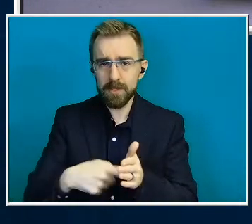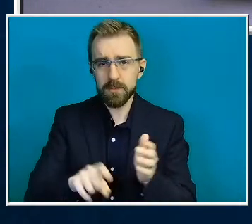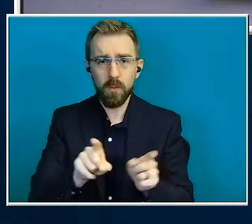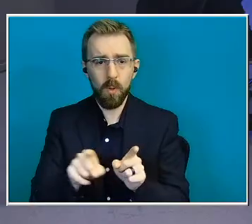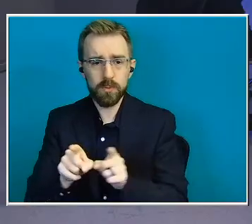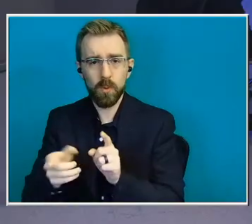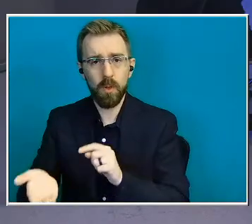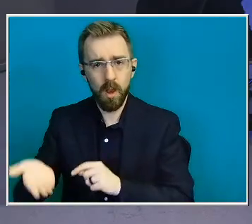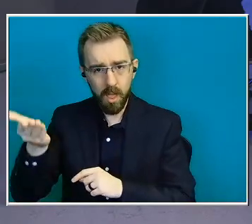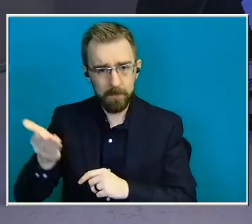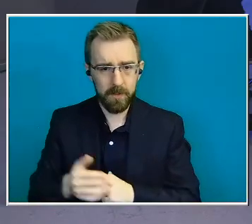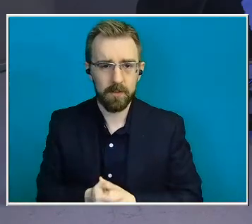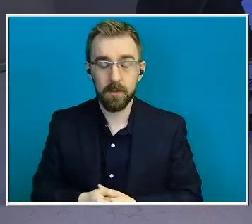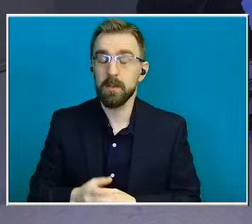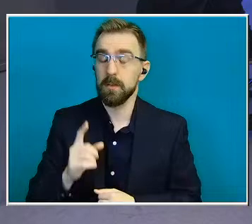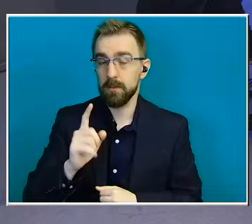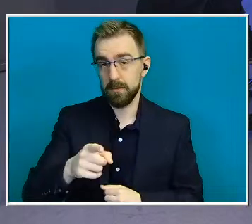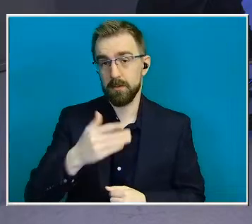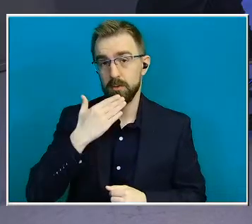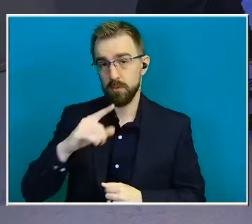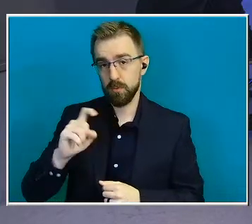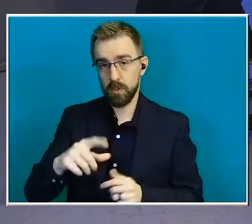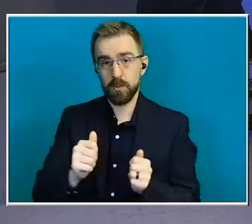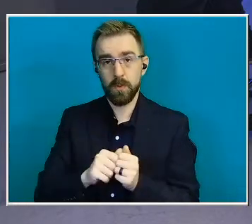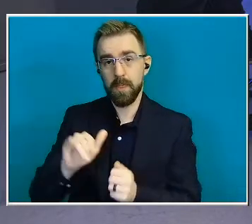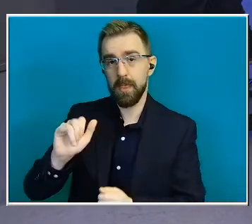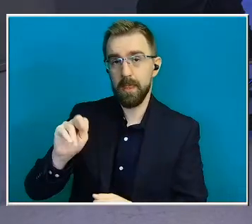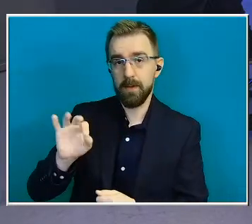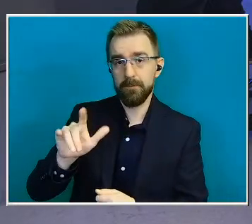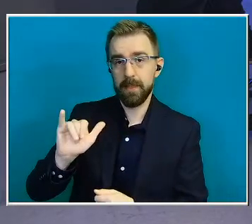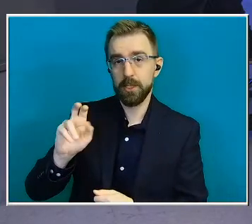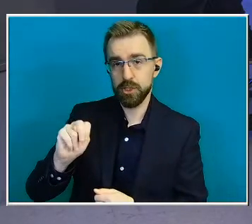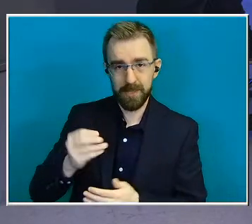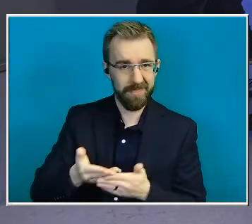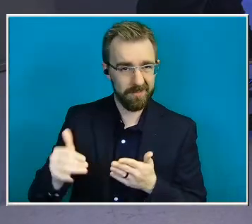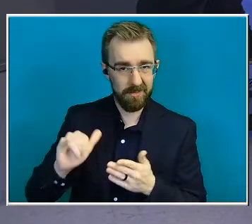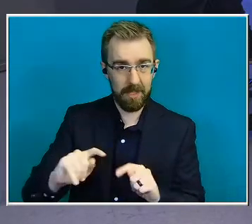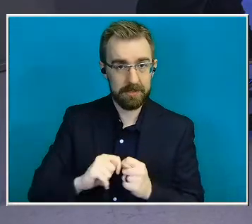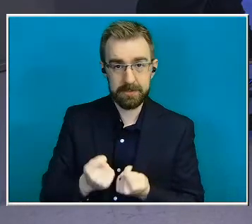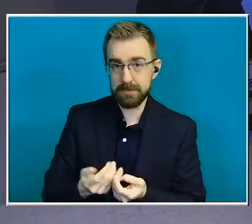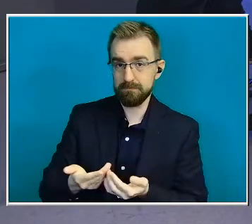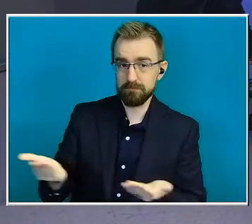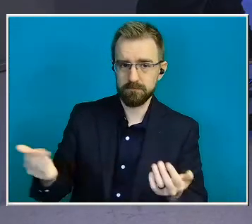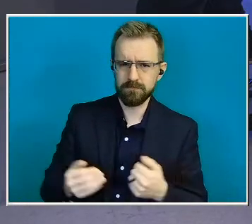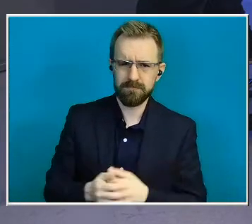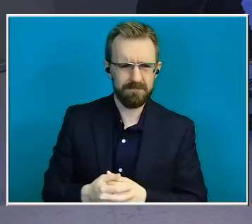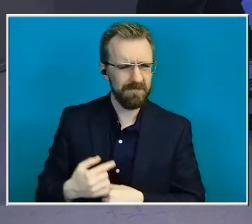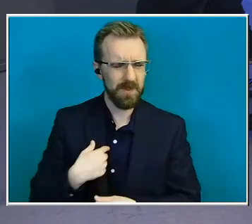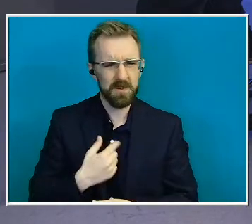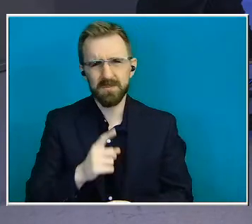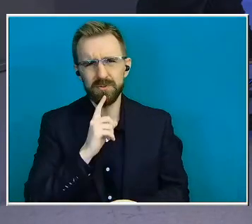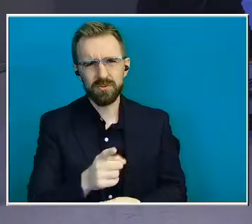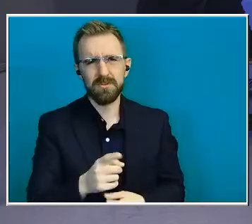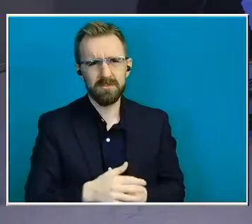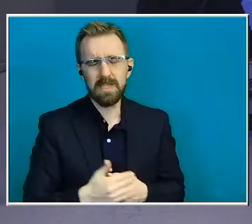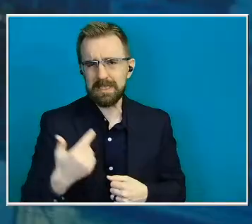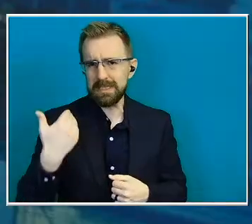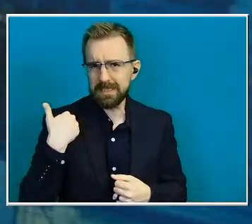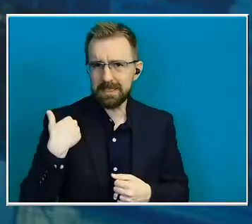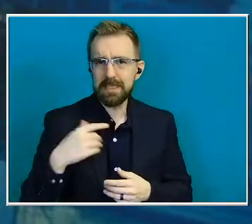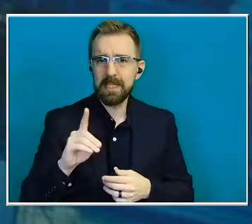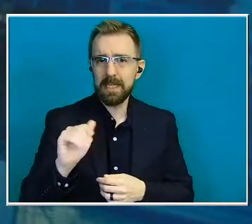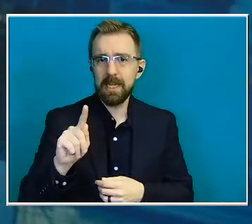that's a great question with inflation and things like that. Team? I'm sure it has. The latest data that we have that's been reported